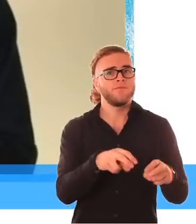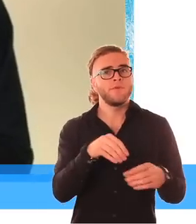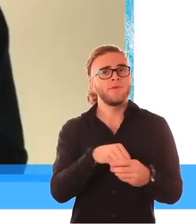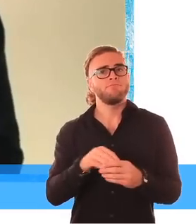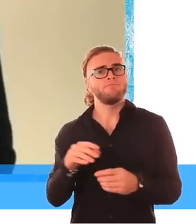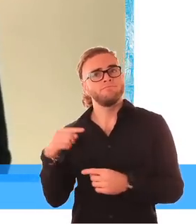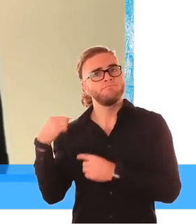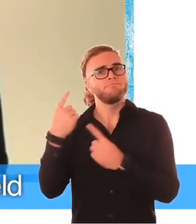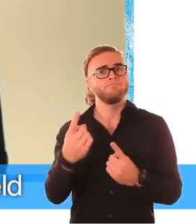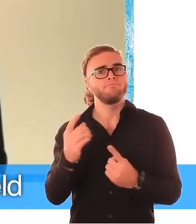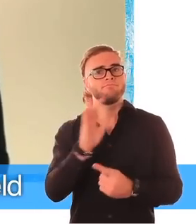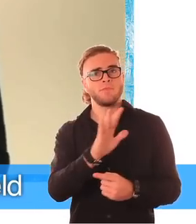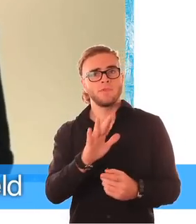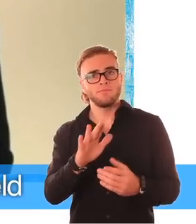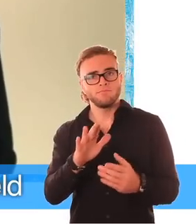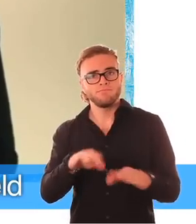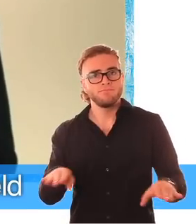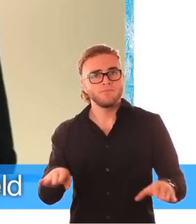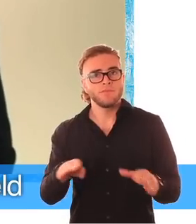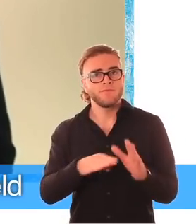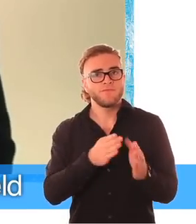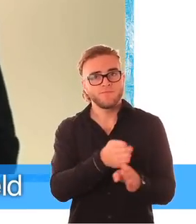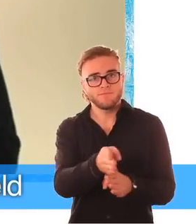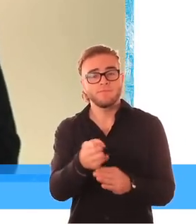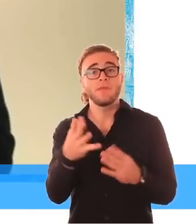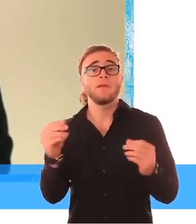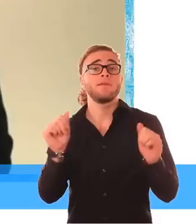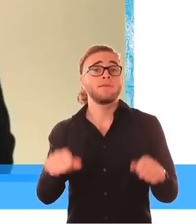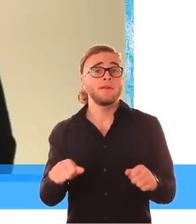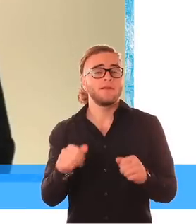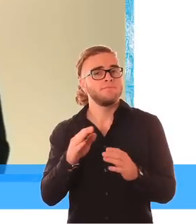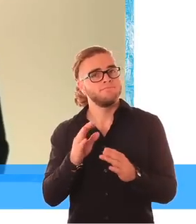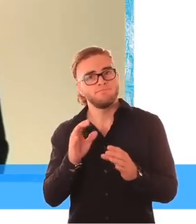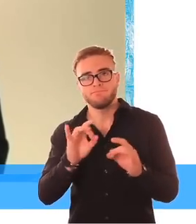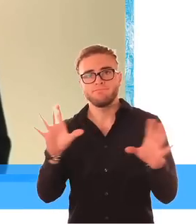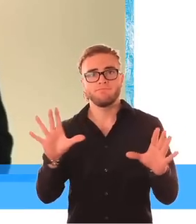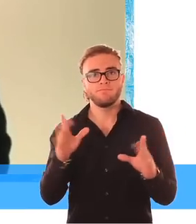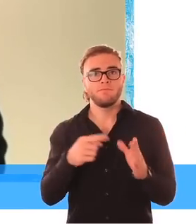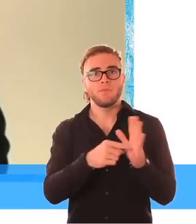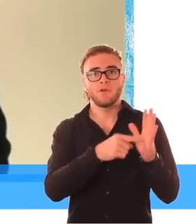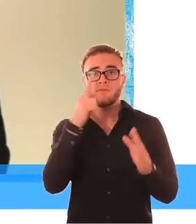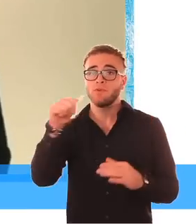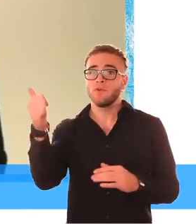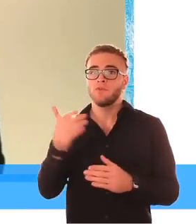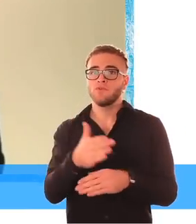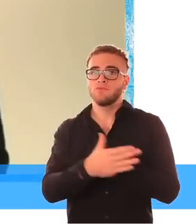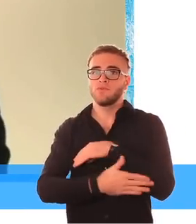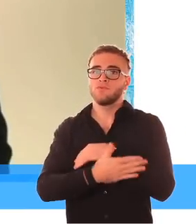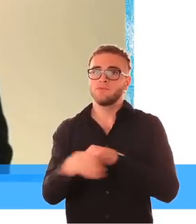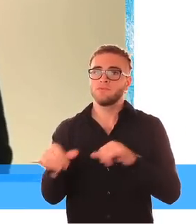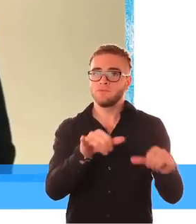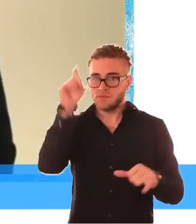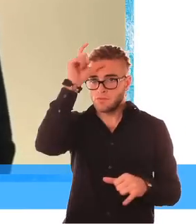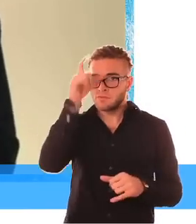important because it represents a shift in the whole pediatric thing, and it also can be an excellent model for other countries